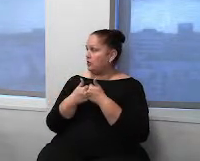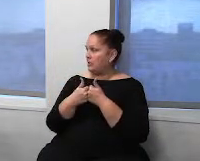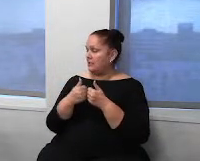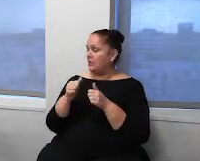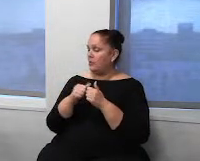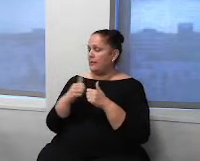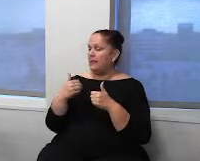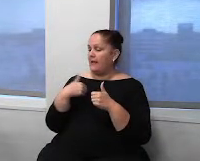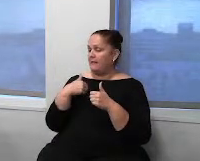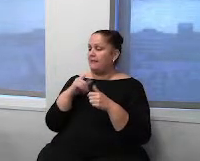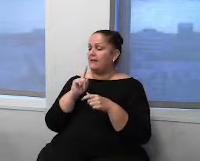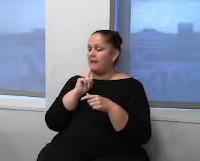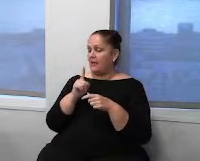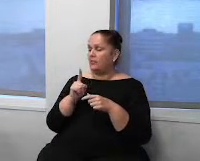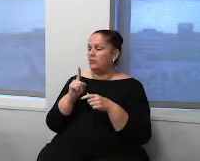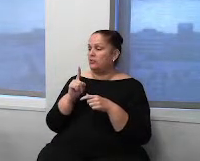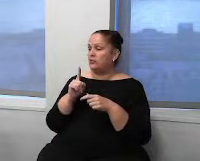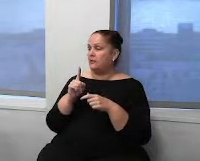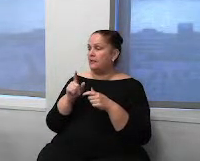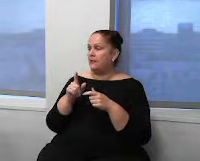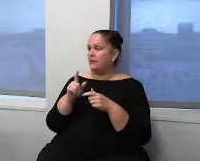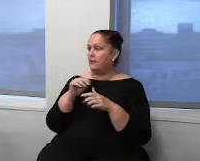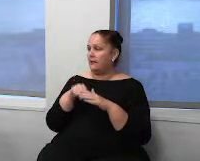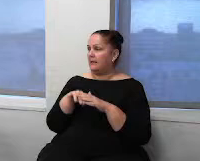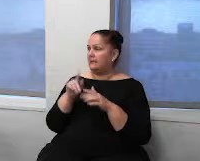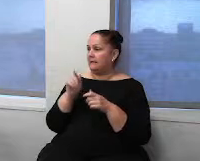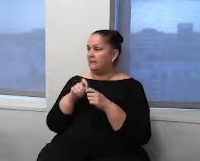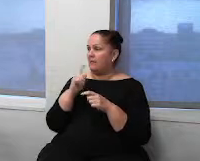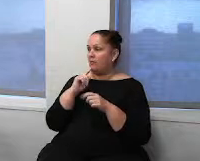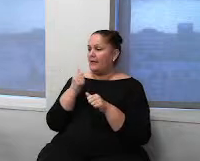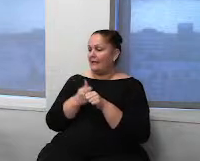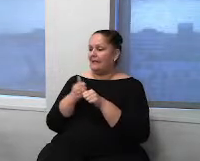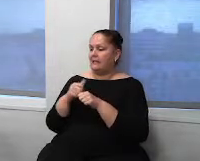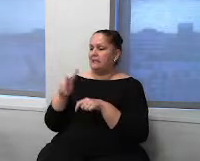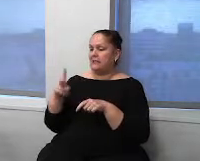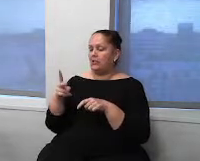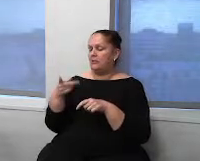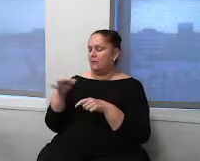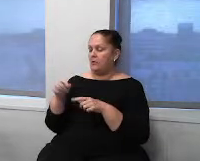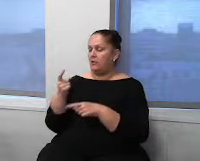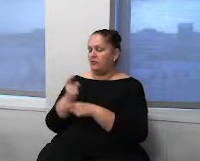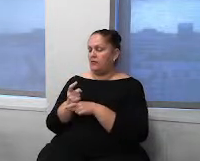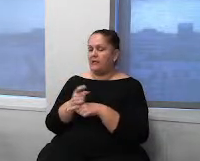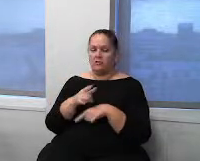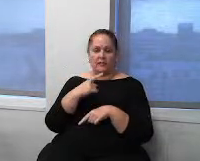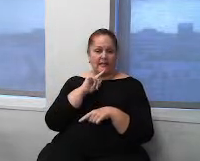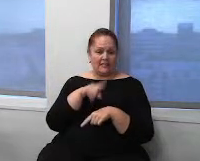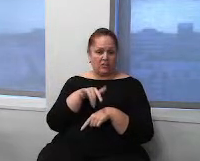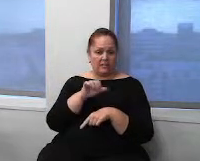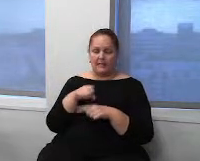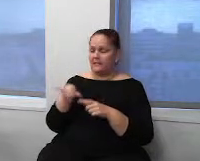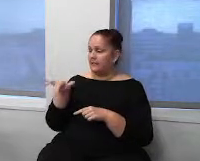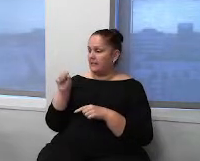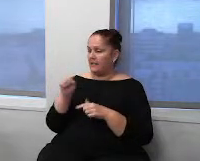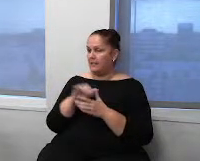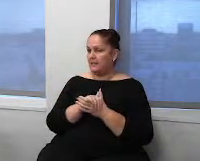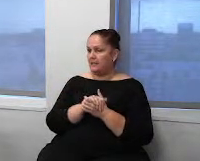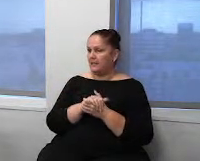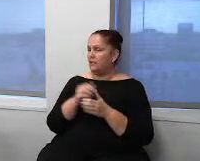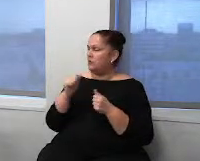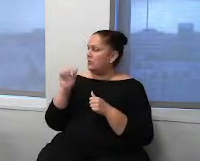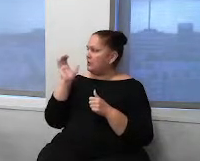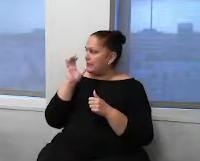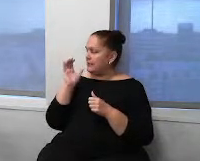is a challenge with having actual asset identification for every single secondary pole out there, correct? And so the answer is yes.